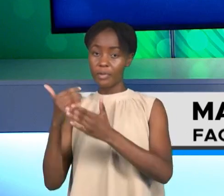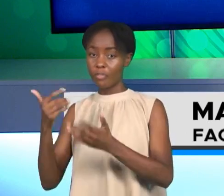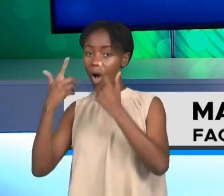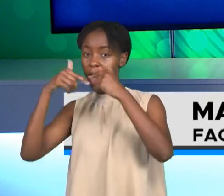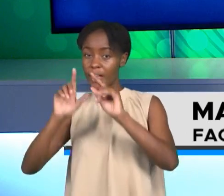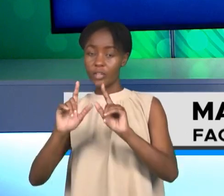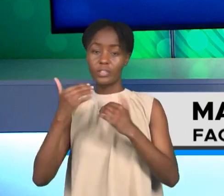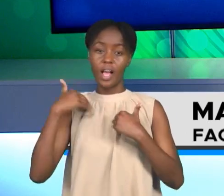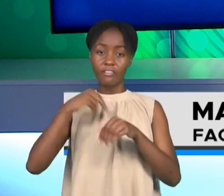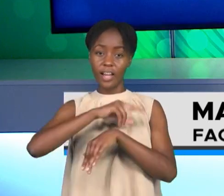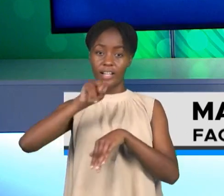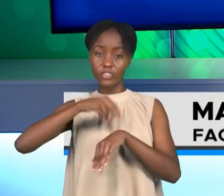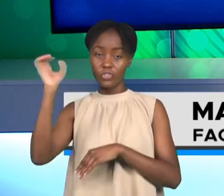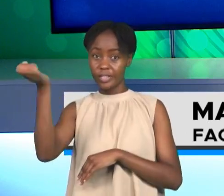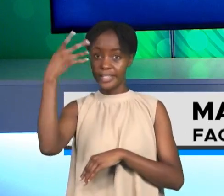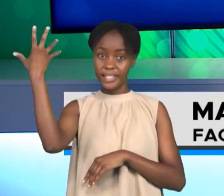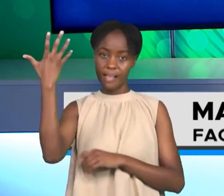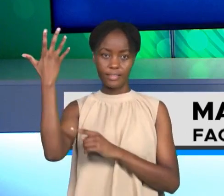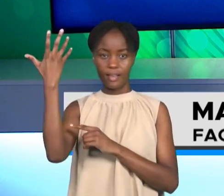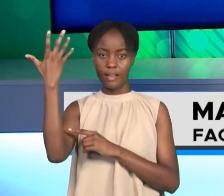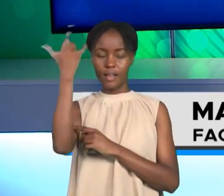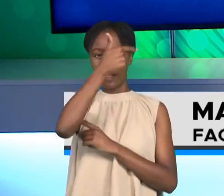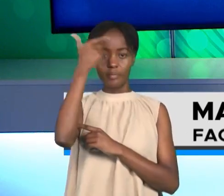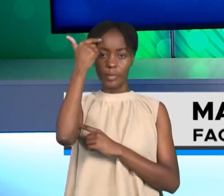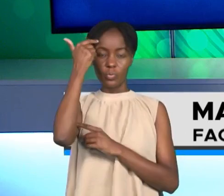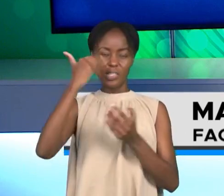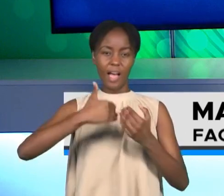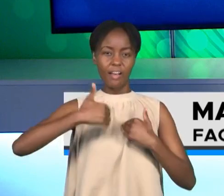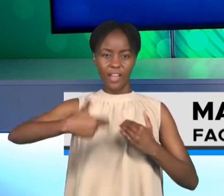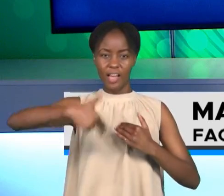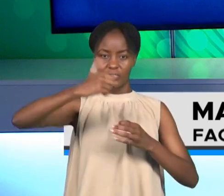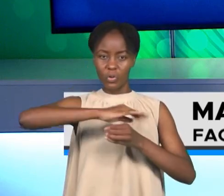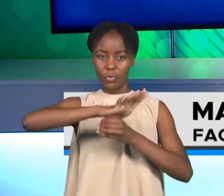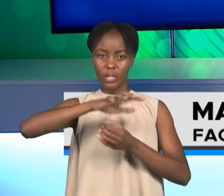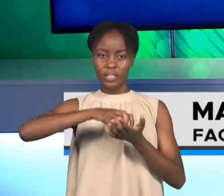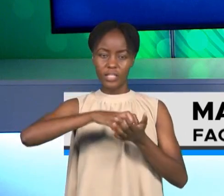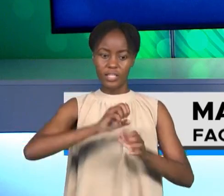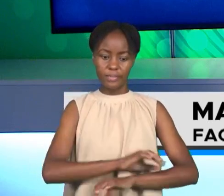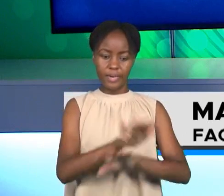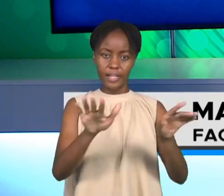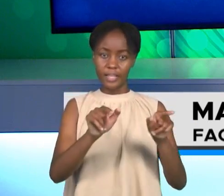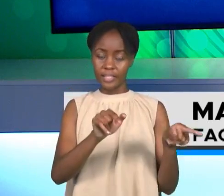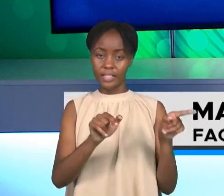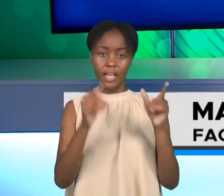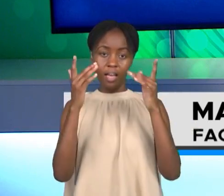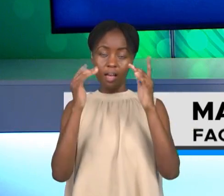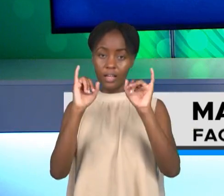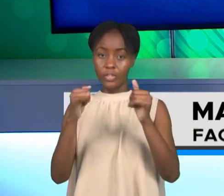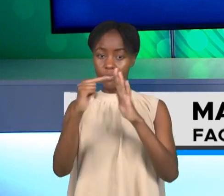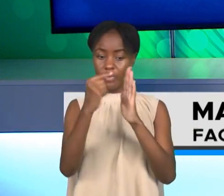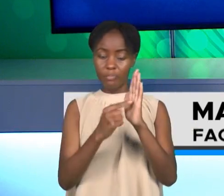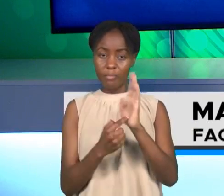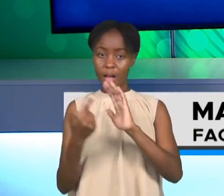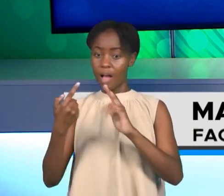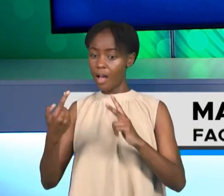of national disaster in response to the recent spike in COVID-19 cases. The new measures, he said, are being